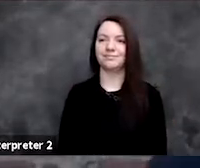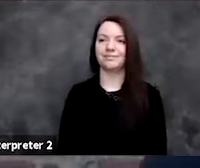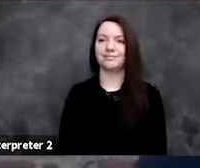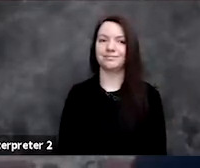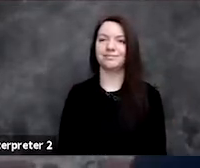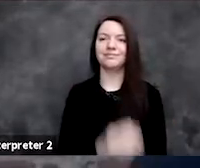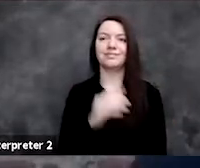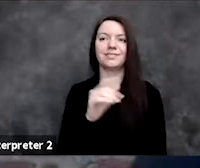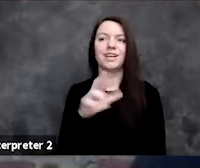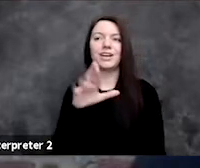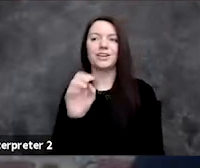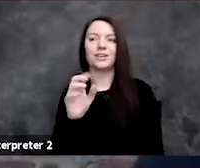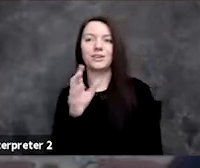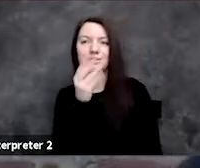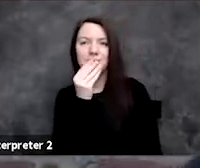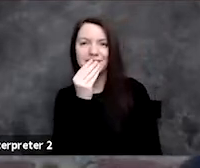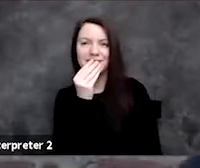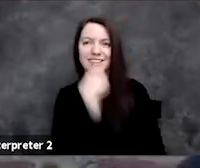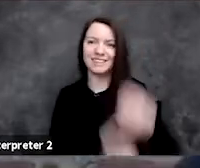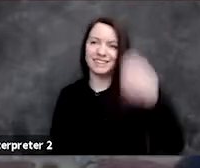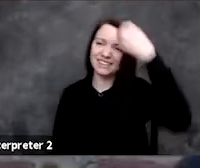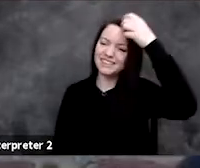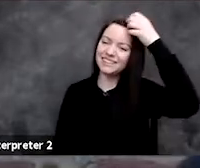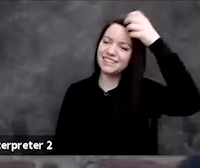uh grace i think you're muted still